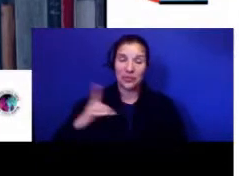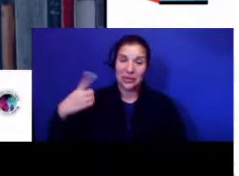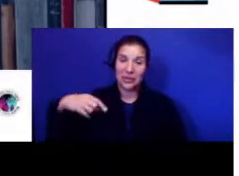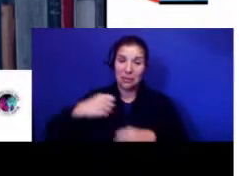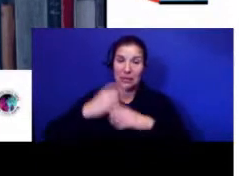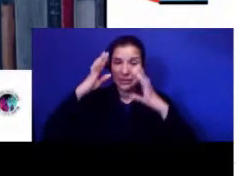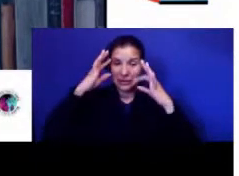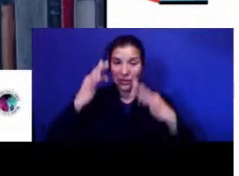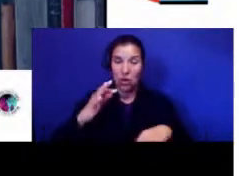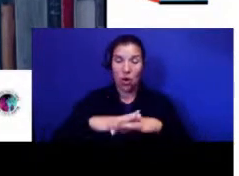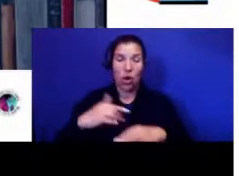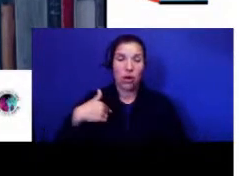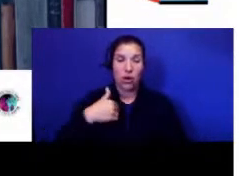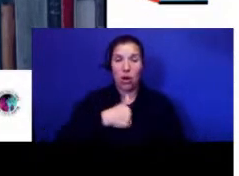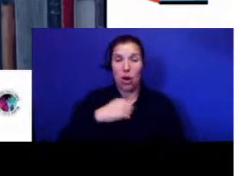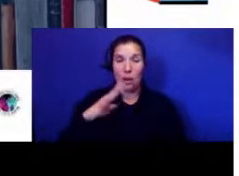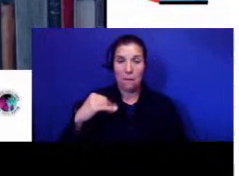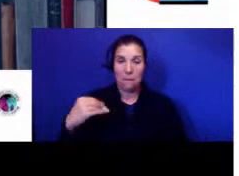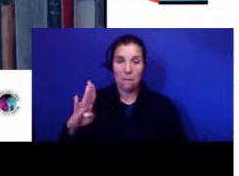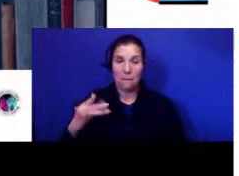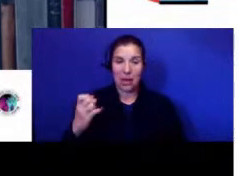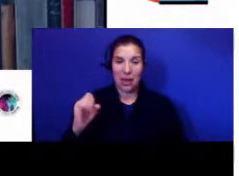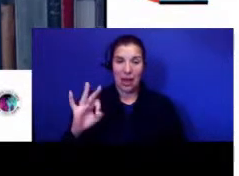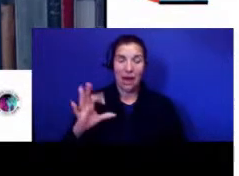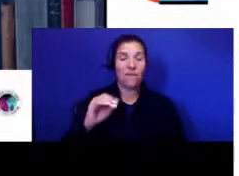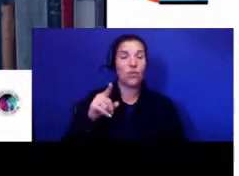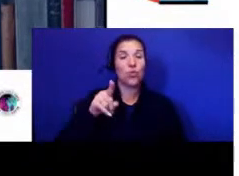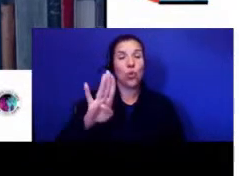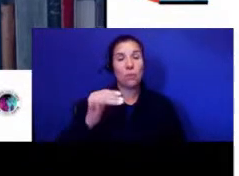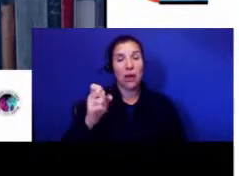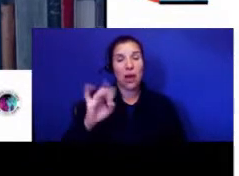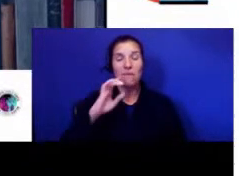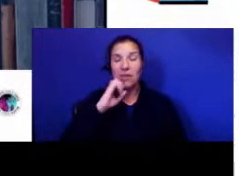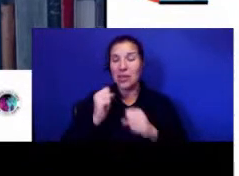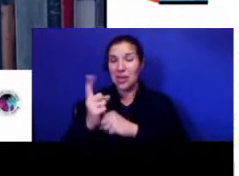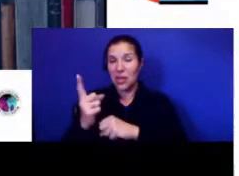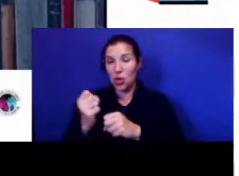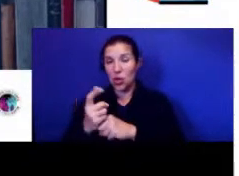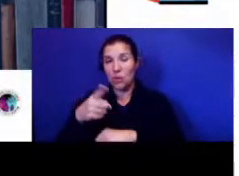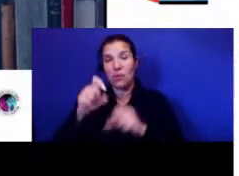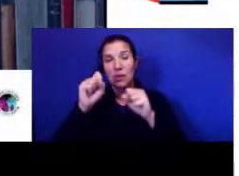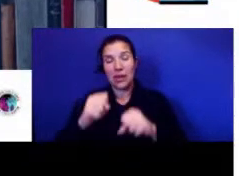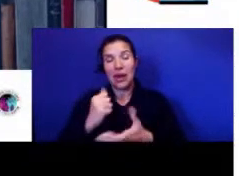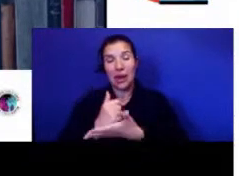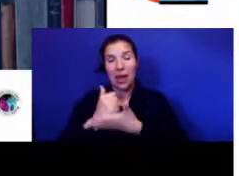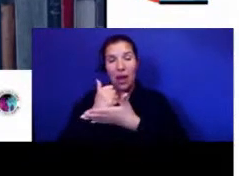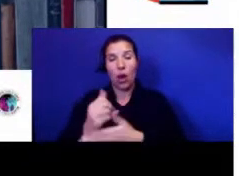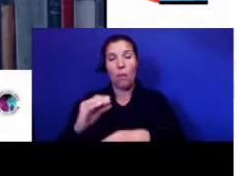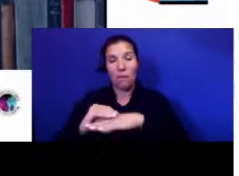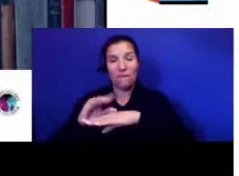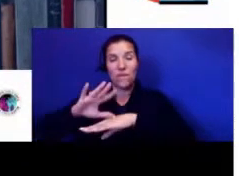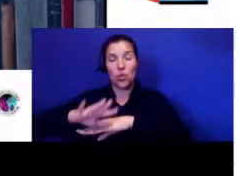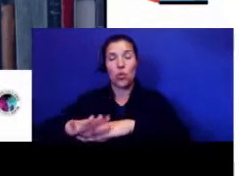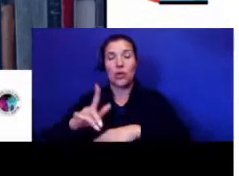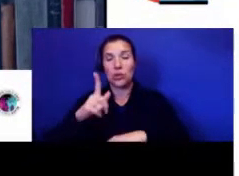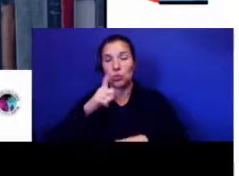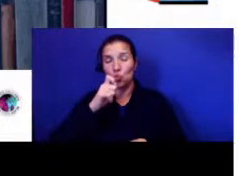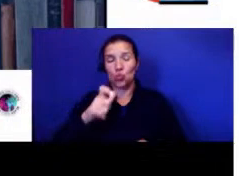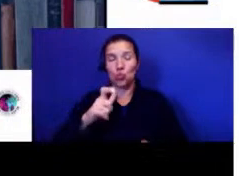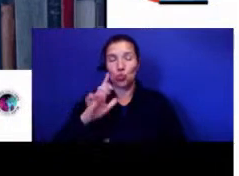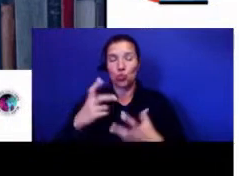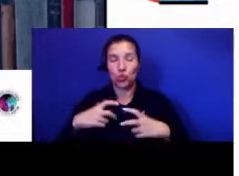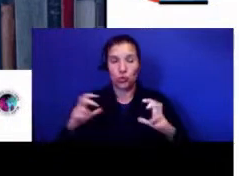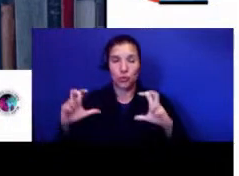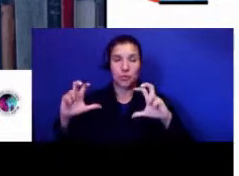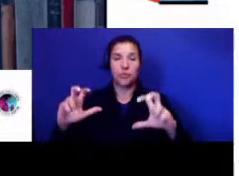our behalf, on your behalf, from year to year, which means you can help influence how your elected representative distributes